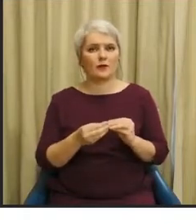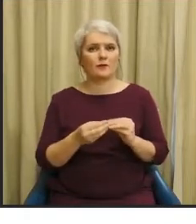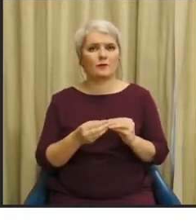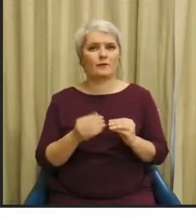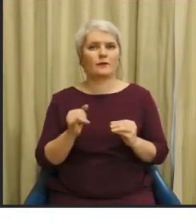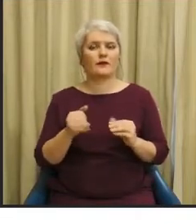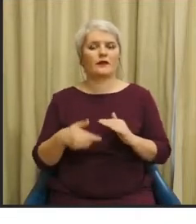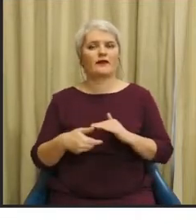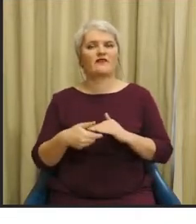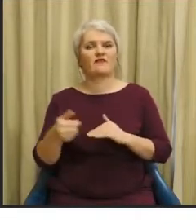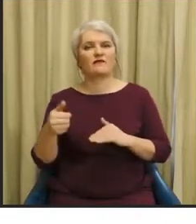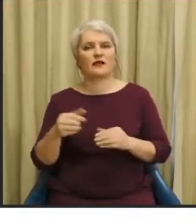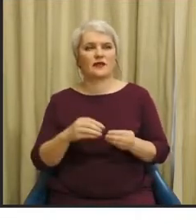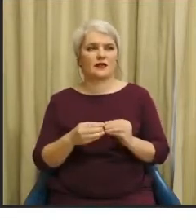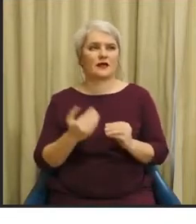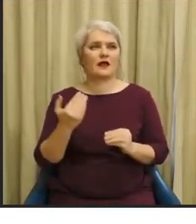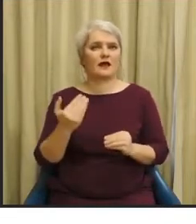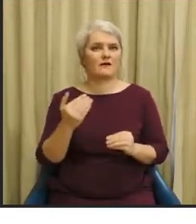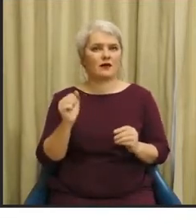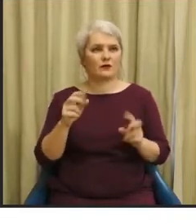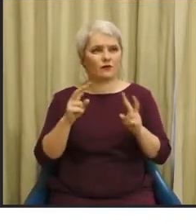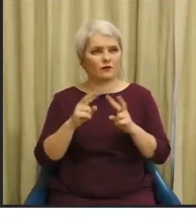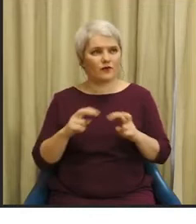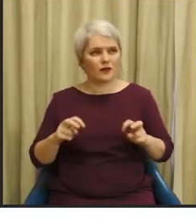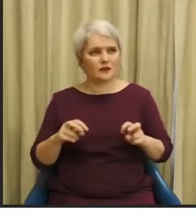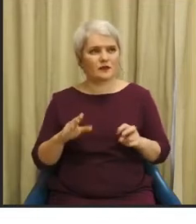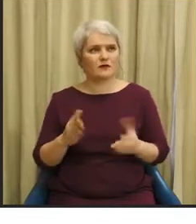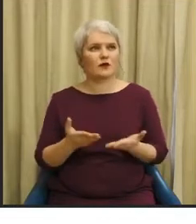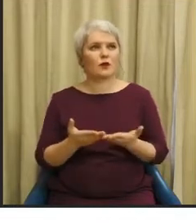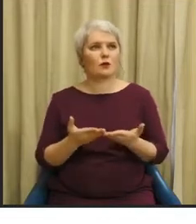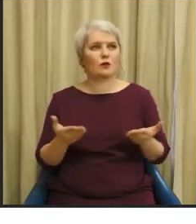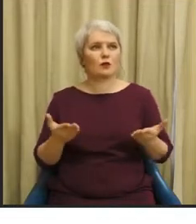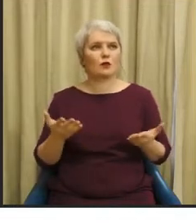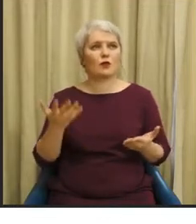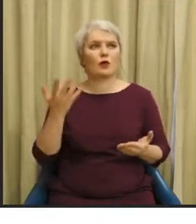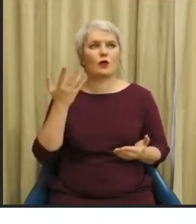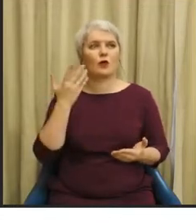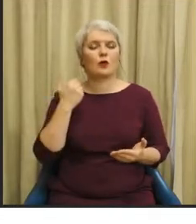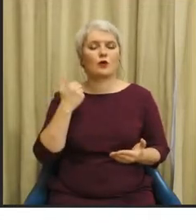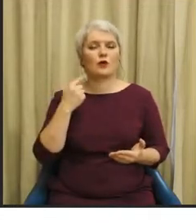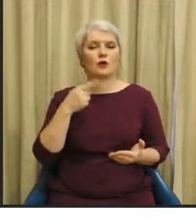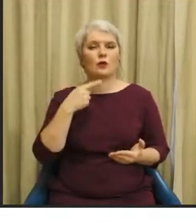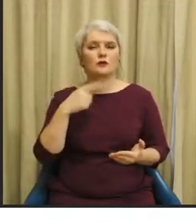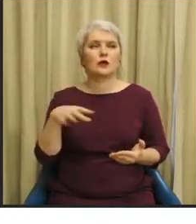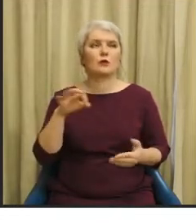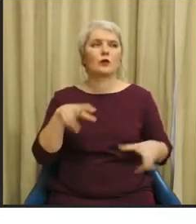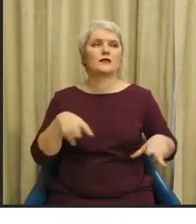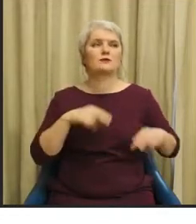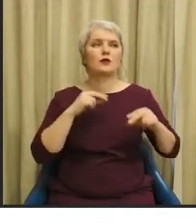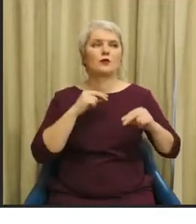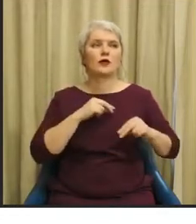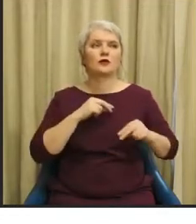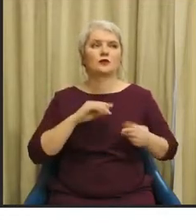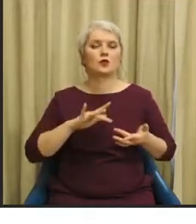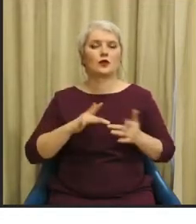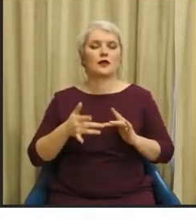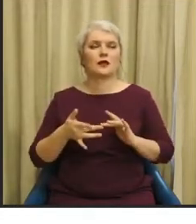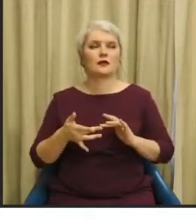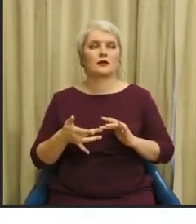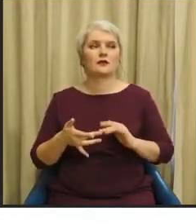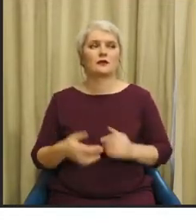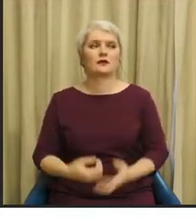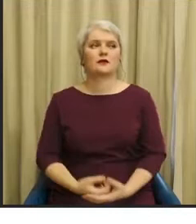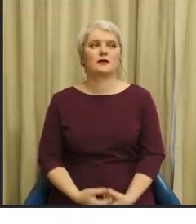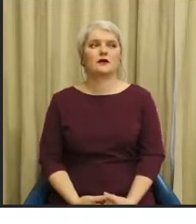online? But also, what are maybe there the opportunities that have not yet been explored? What do you see, maybe, you